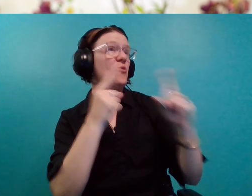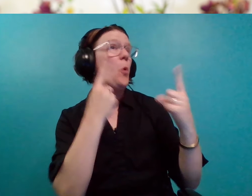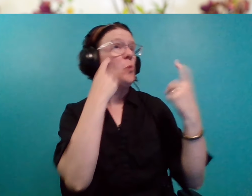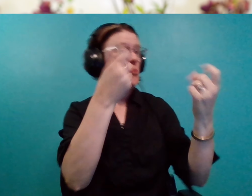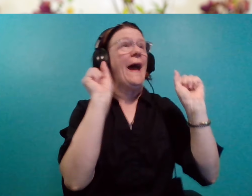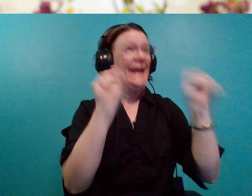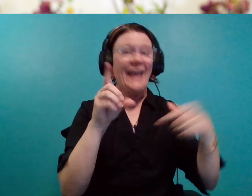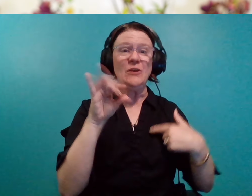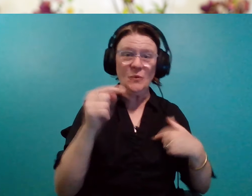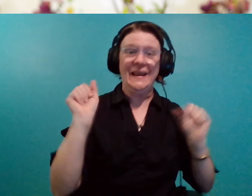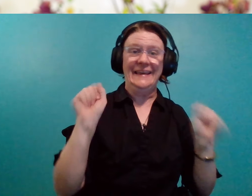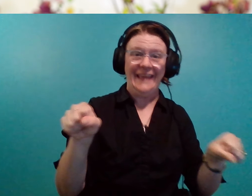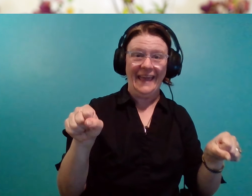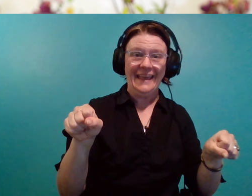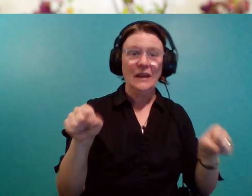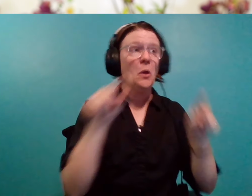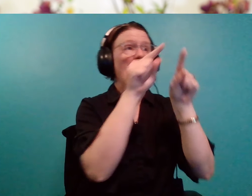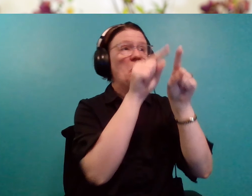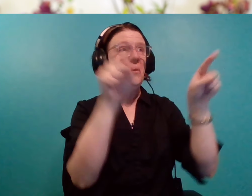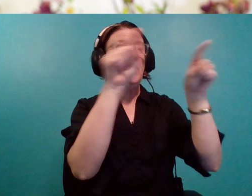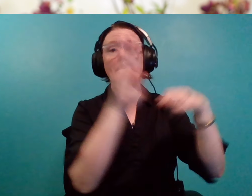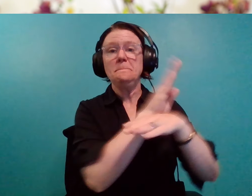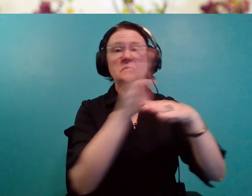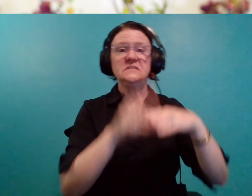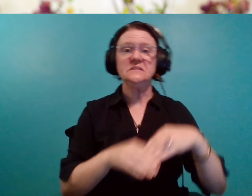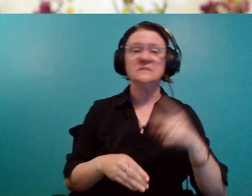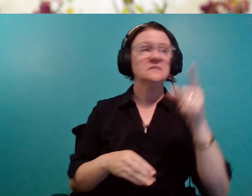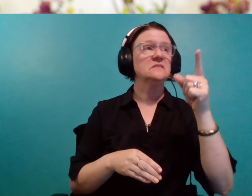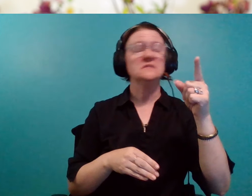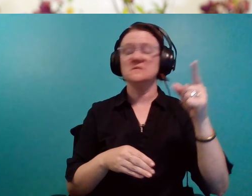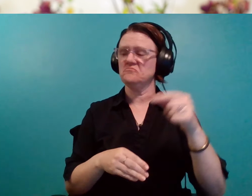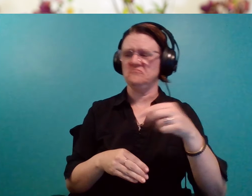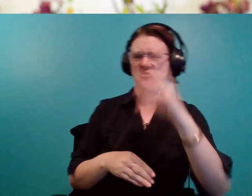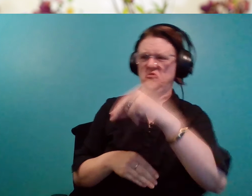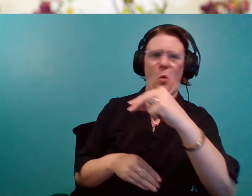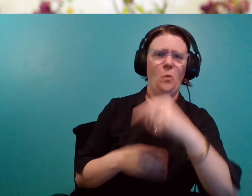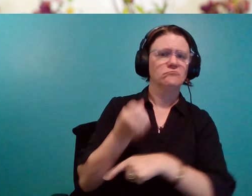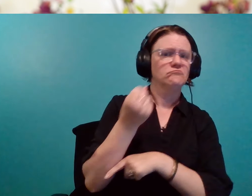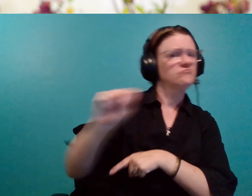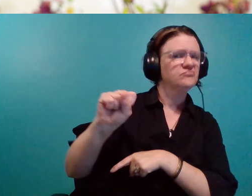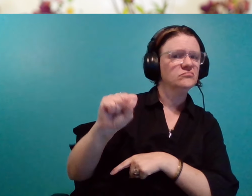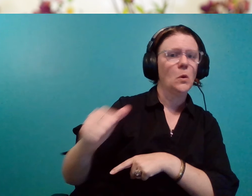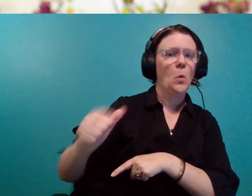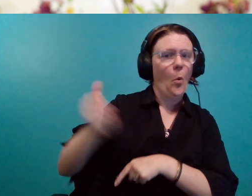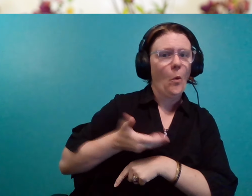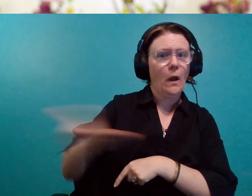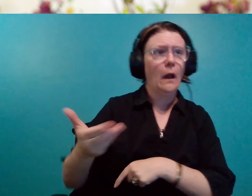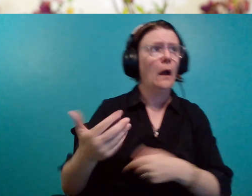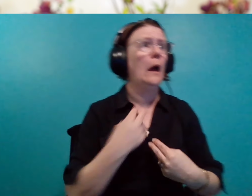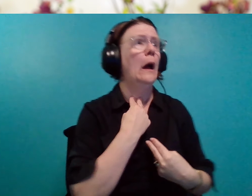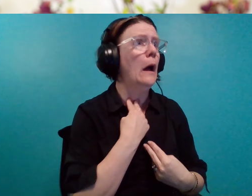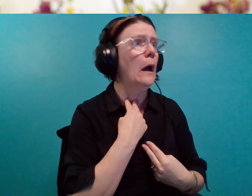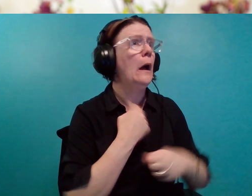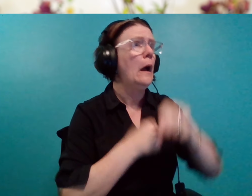you know that you can accomplish, but the workforce slams the door at you left and right and doesn't give you any